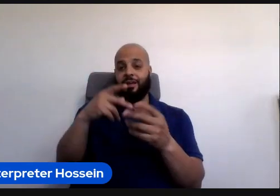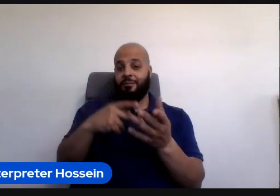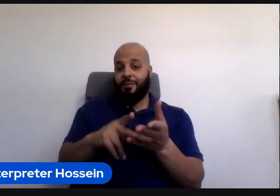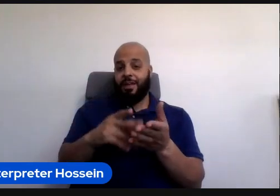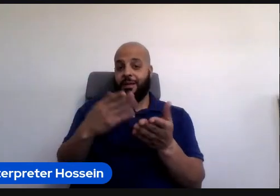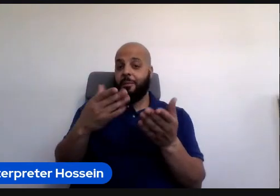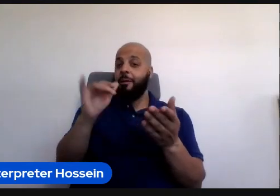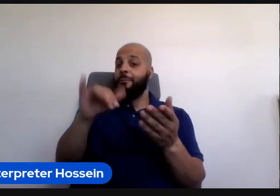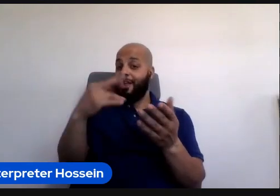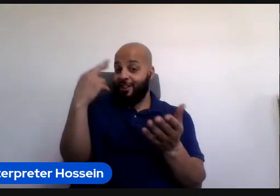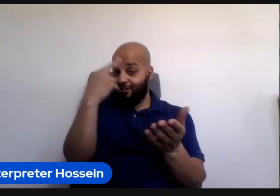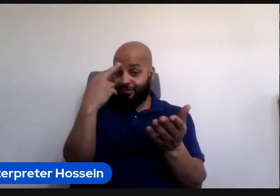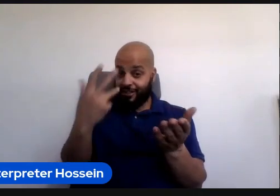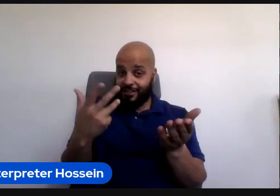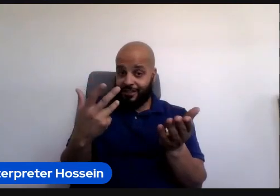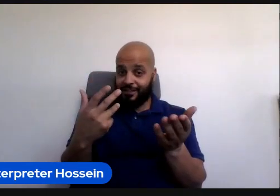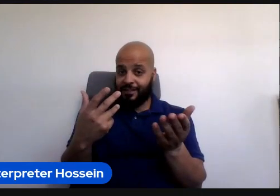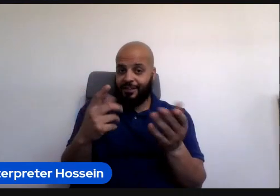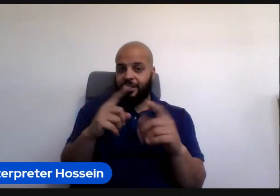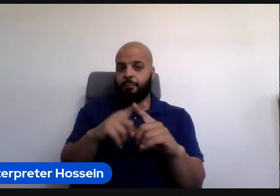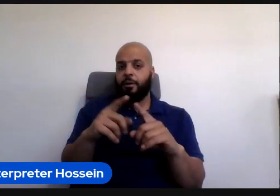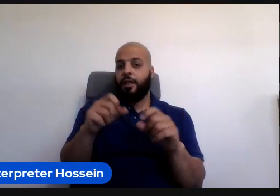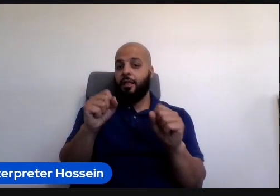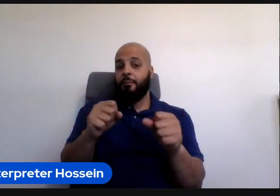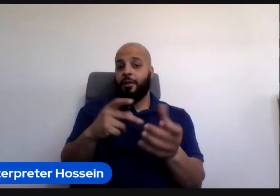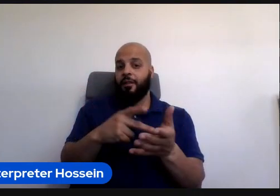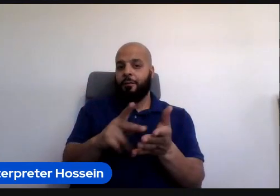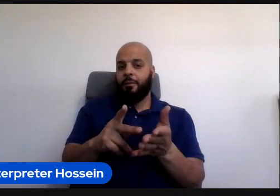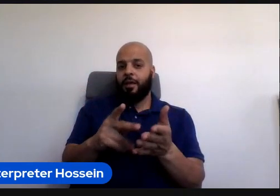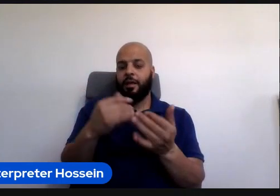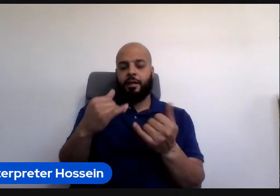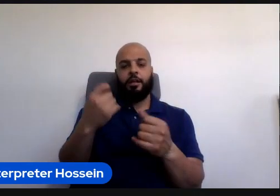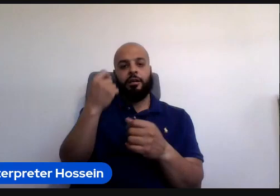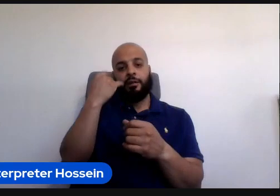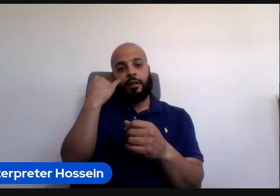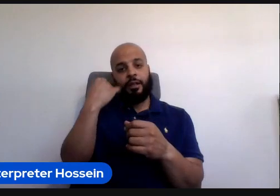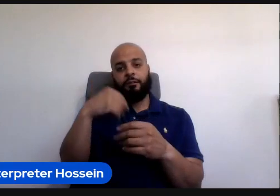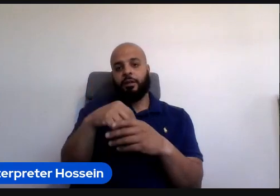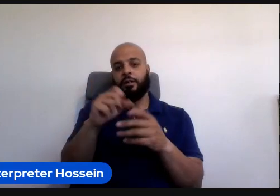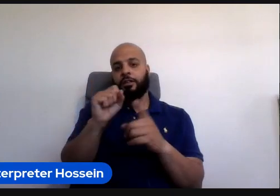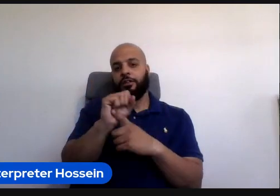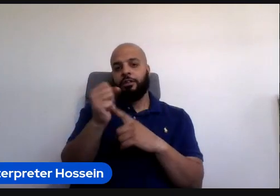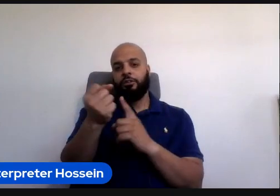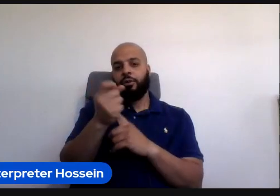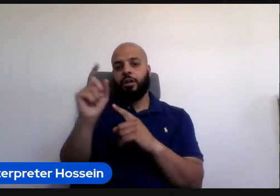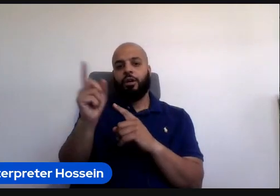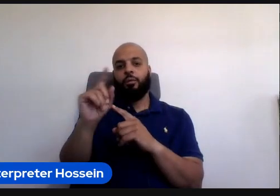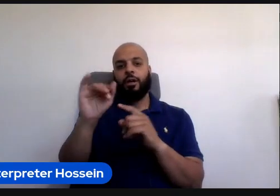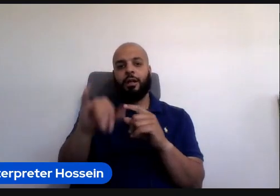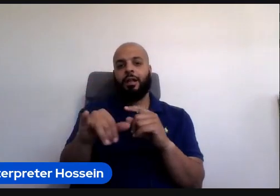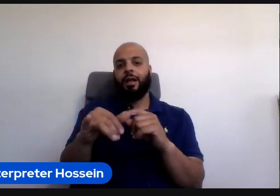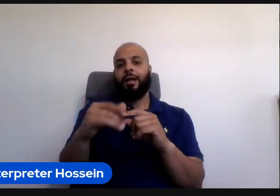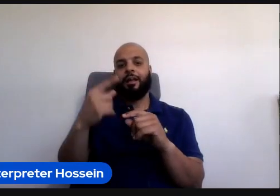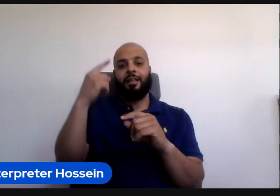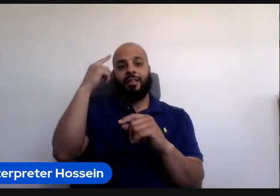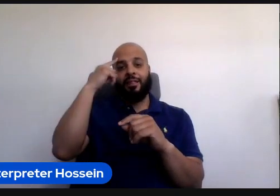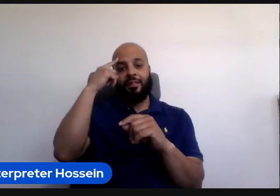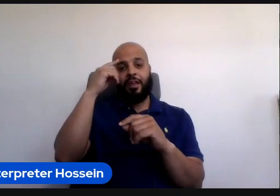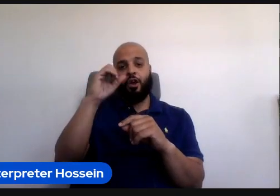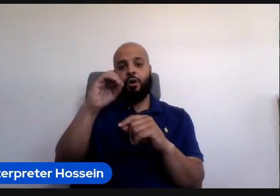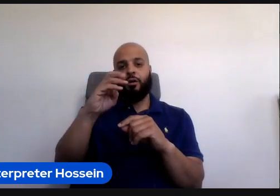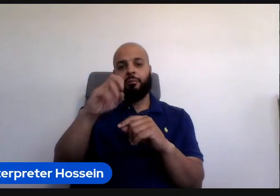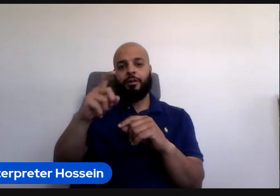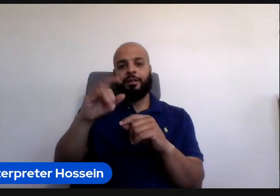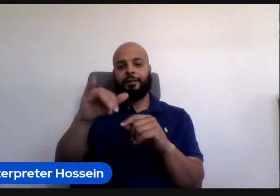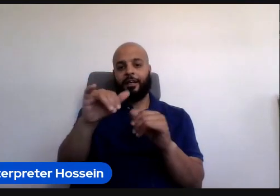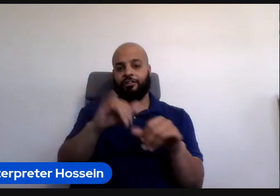right? But just the ability to pay. Now, if we were in a situation where things like, again, thinking omics being a part of